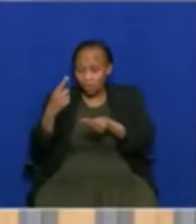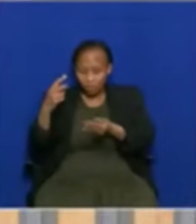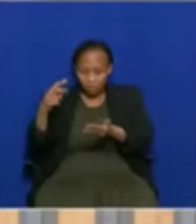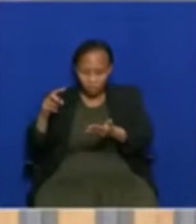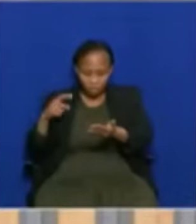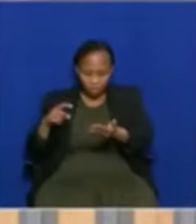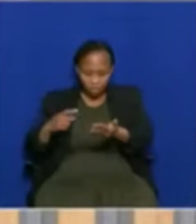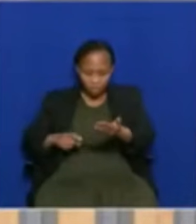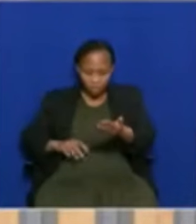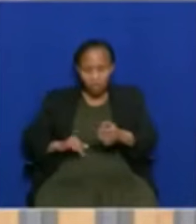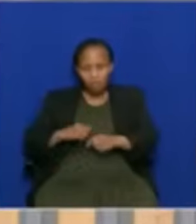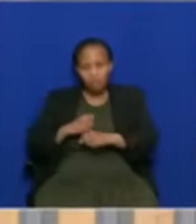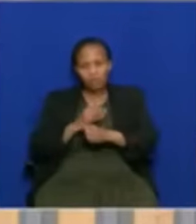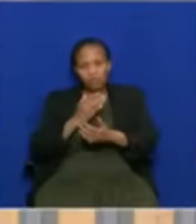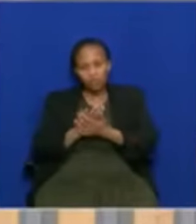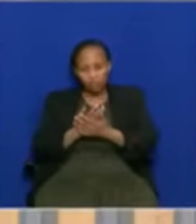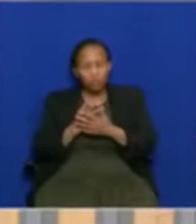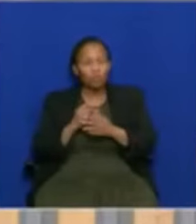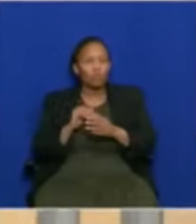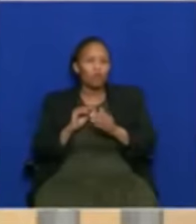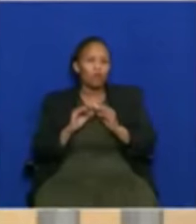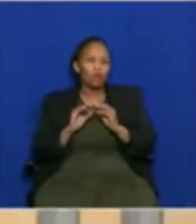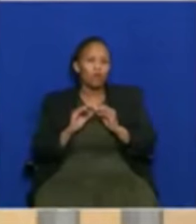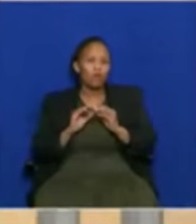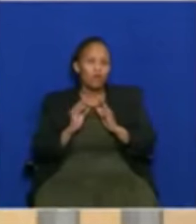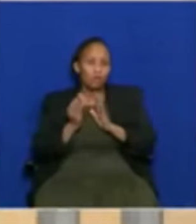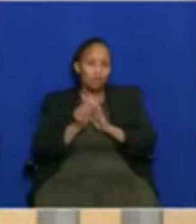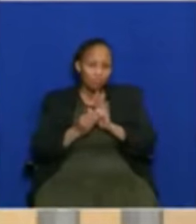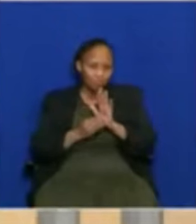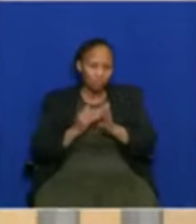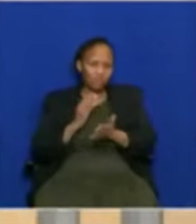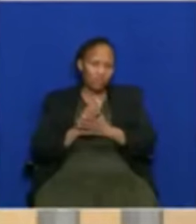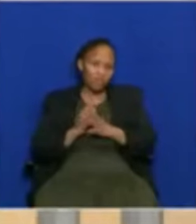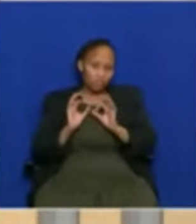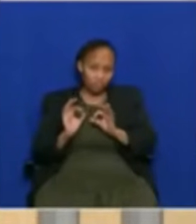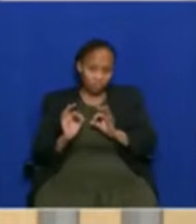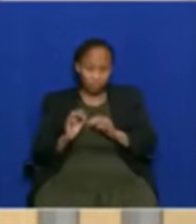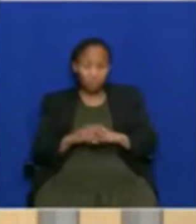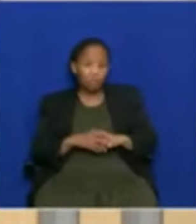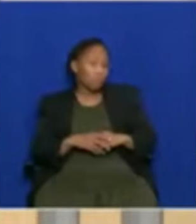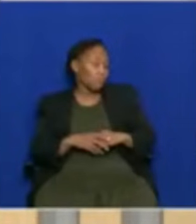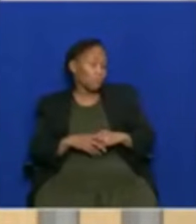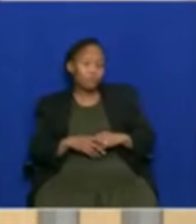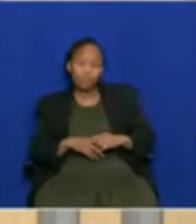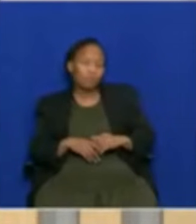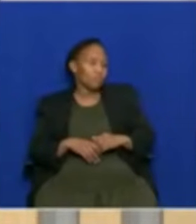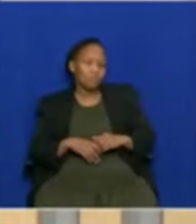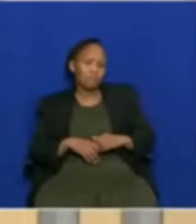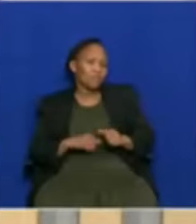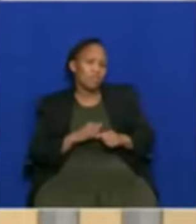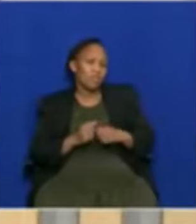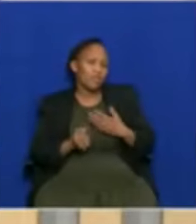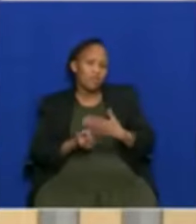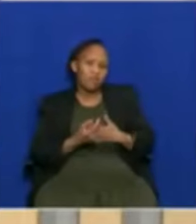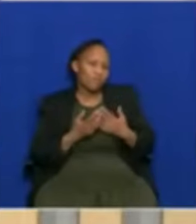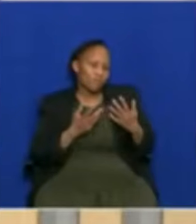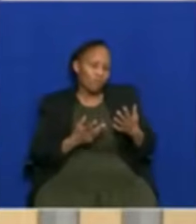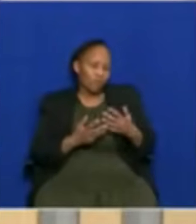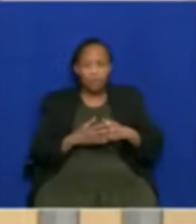Don't they do that? That does not happen on this occasion, Chair. But if I say that it had happened, then I'll be